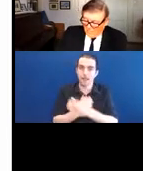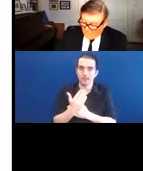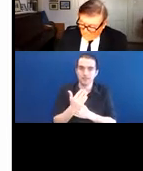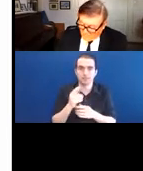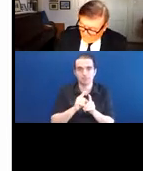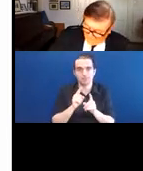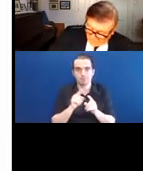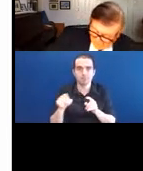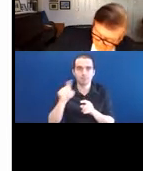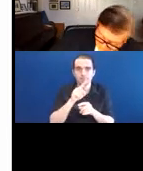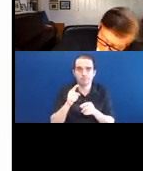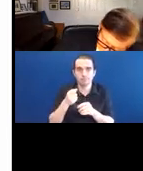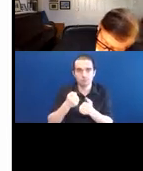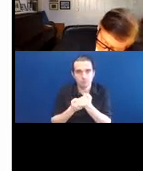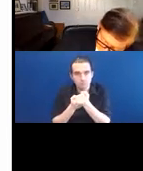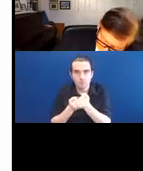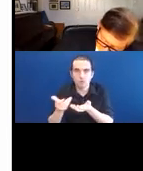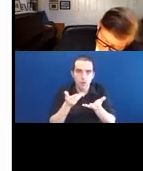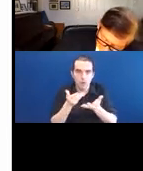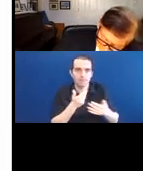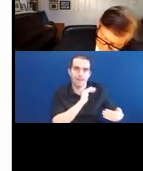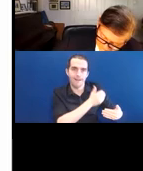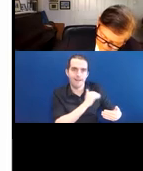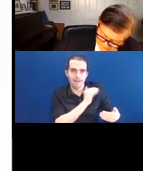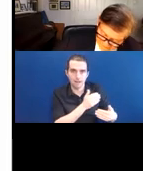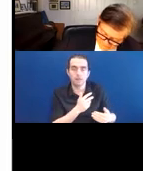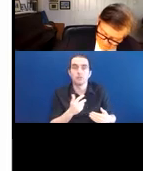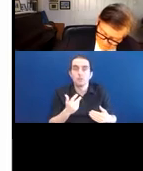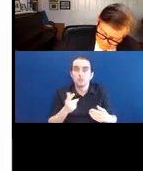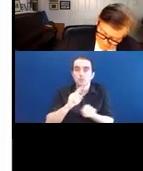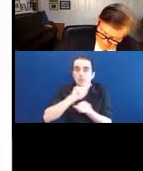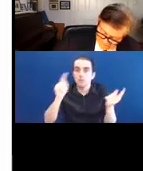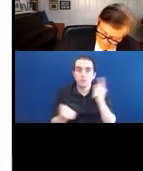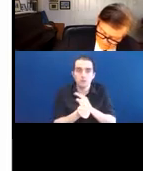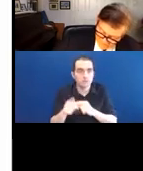lot. It's not accessible in Nigeria. More than one person saying that.